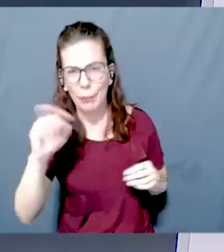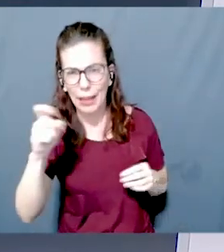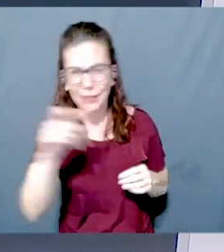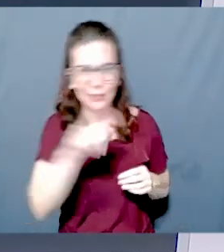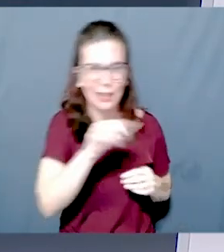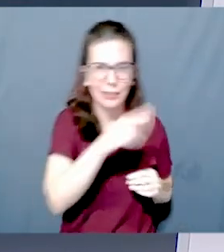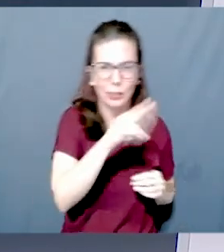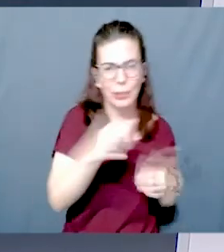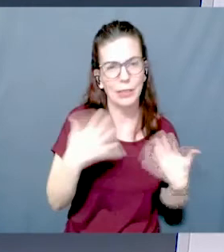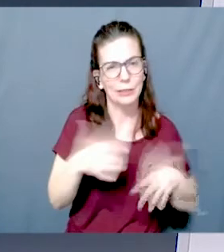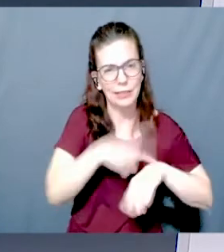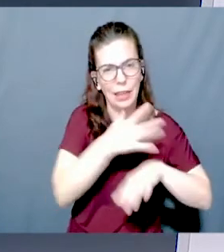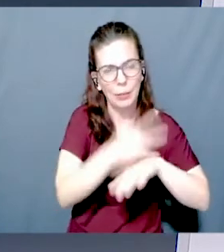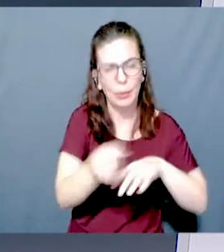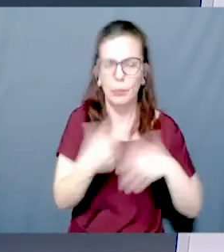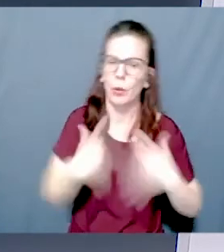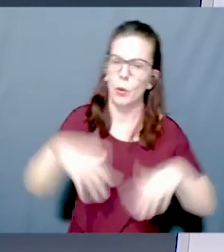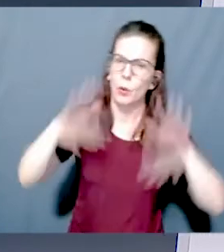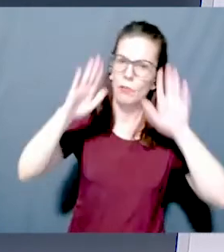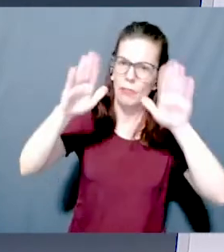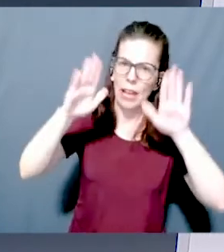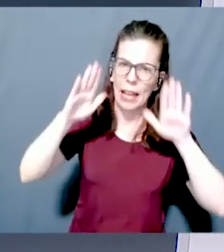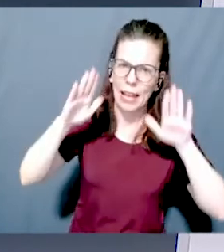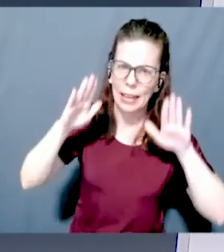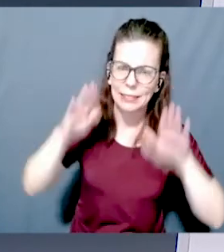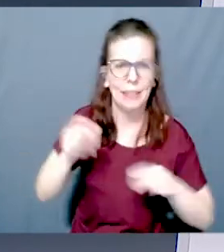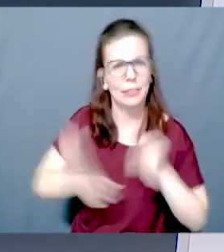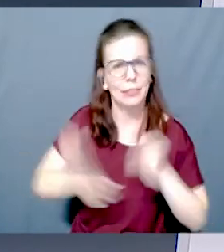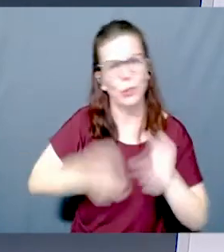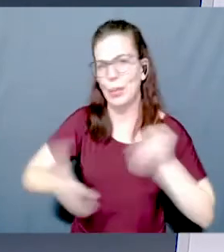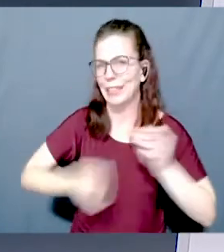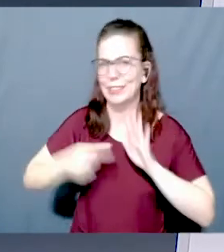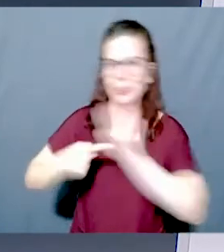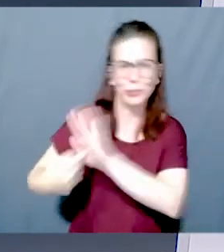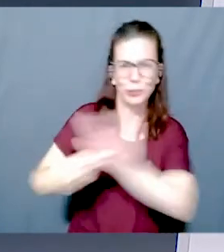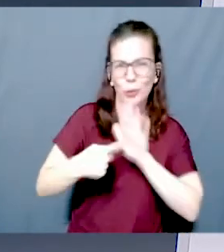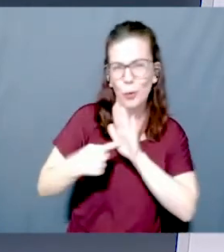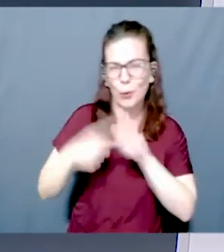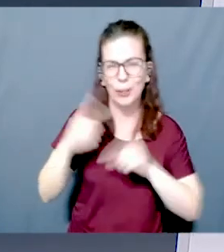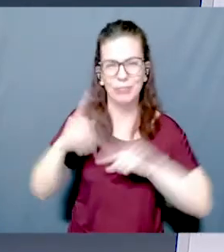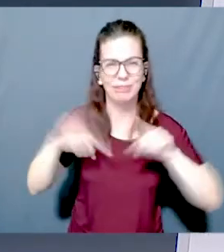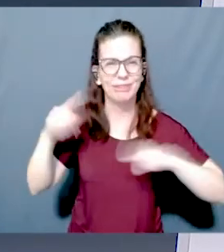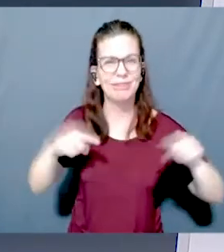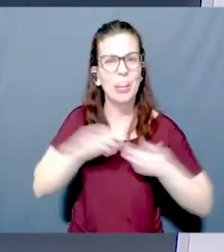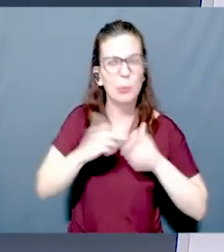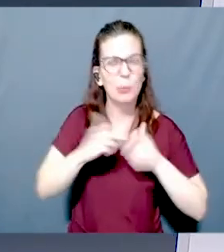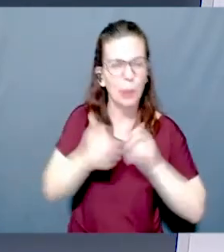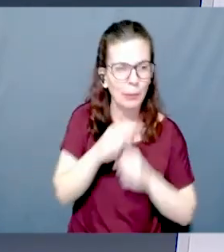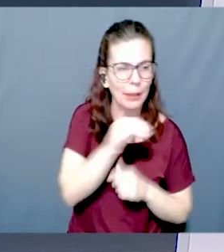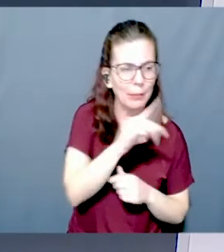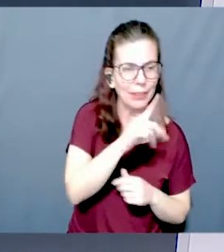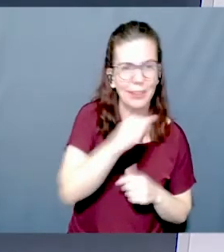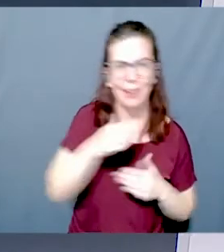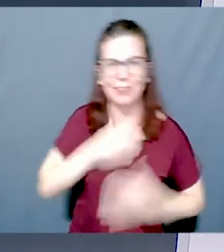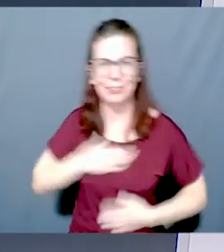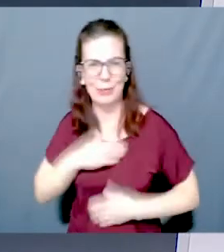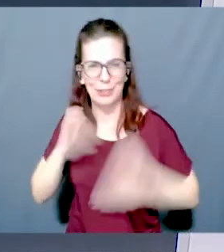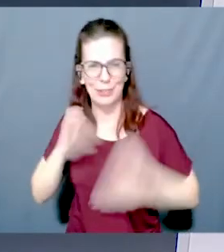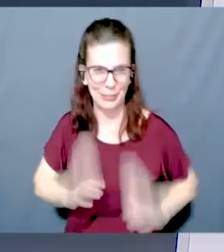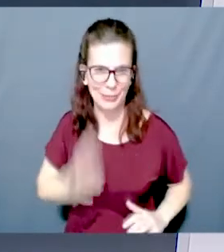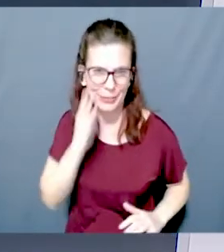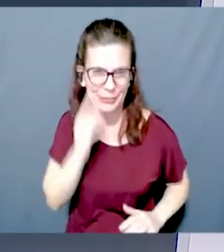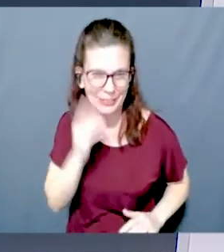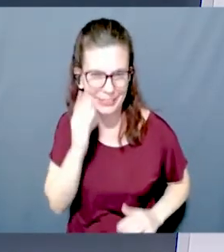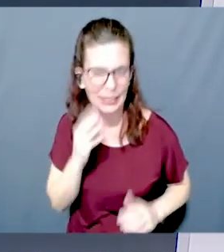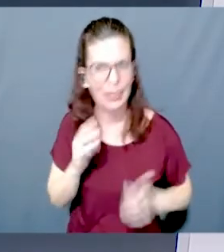but that was a fantastic whirlwind tour of all the different problems that our media and entertainment customers are facing and how we're solving them